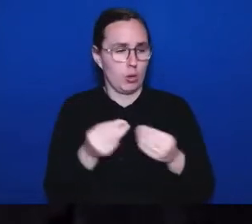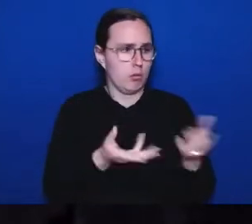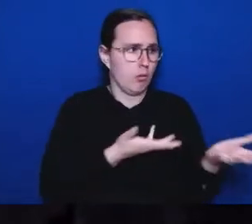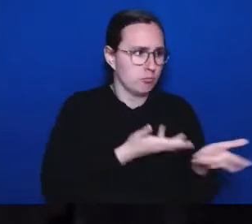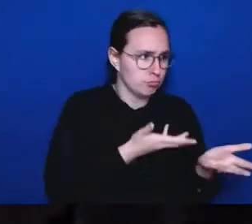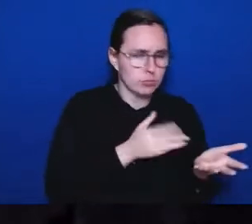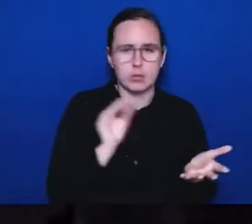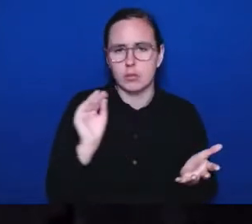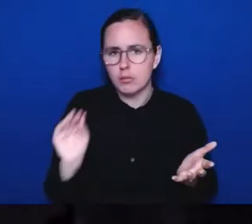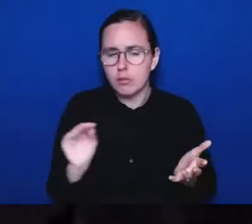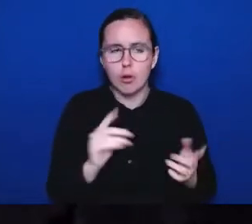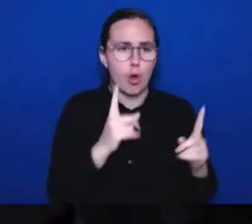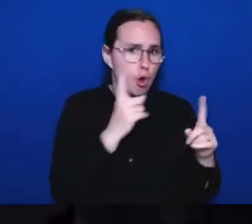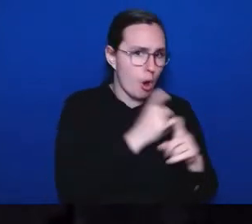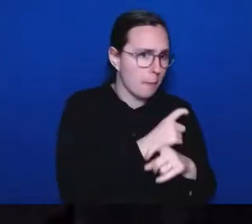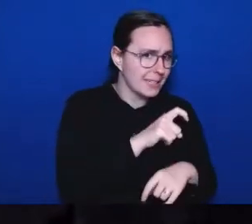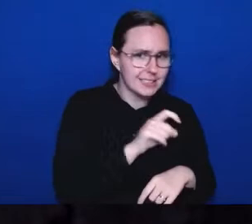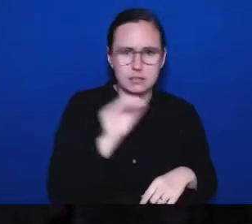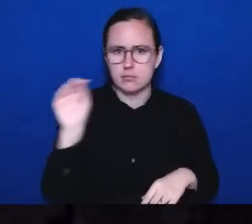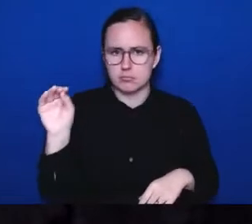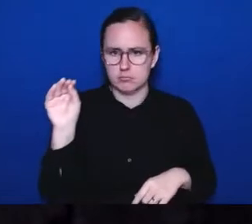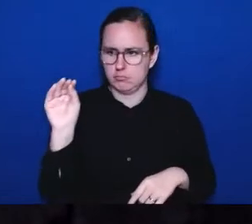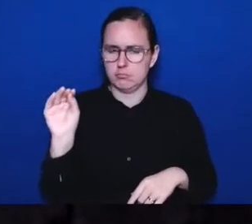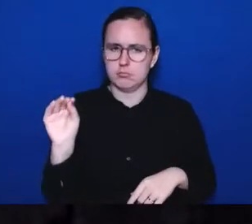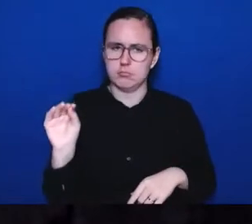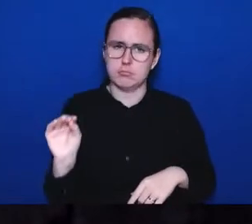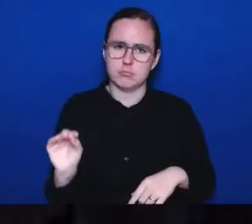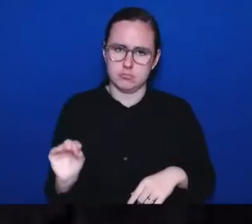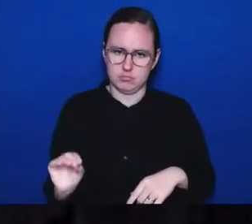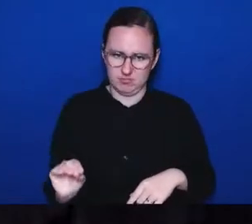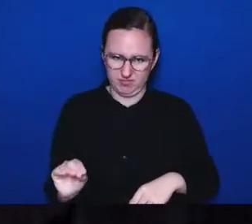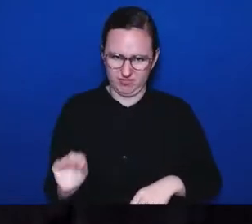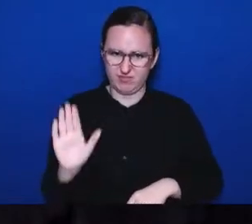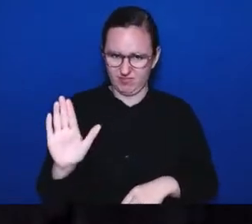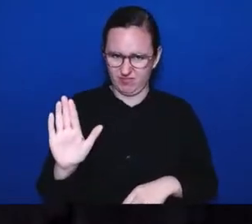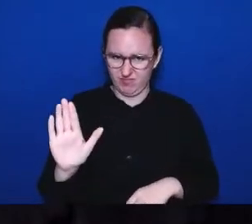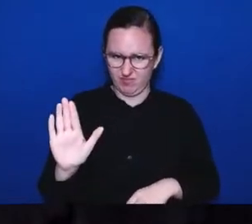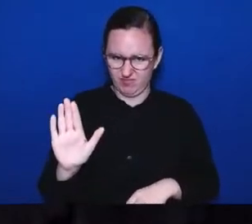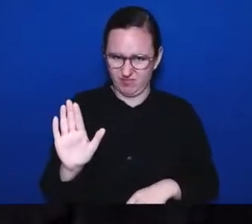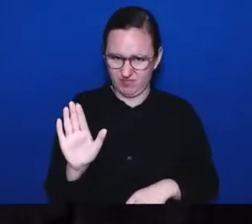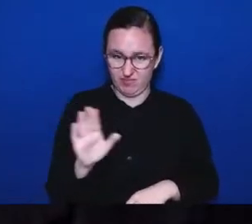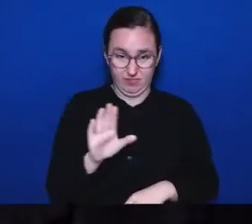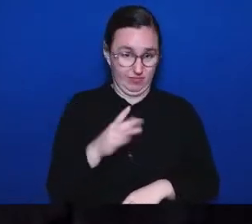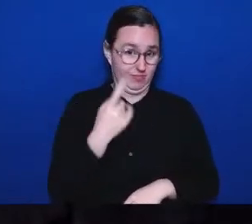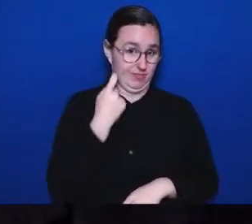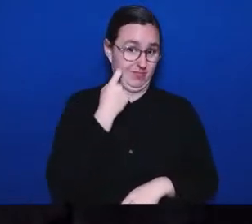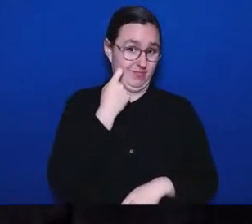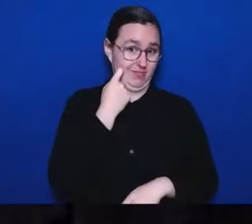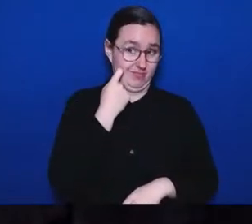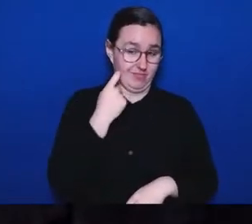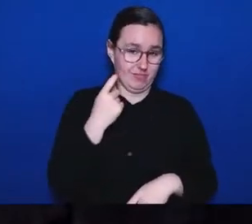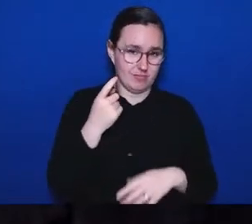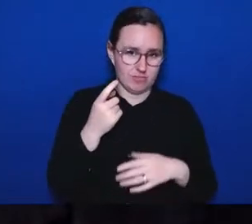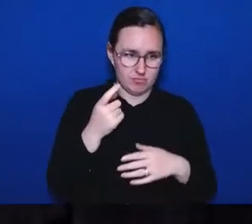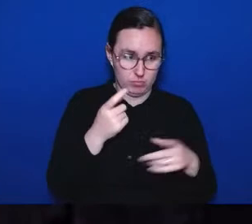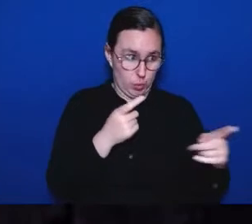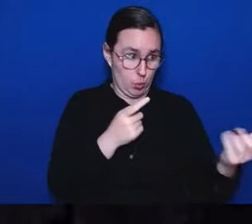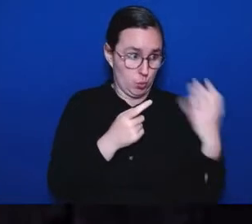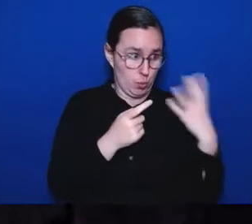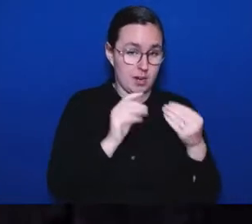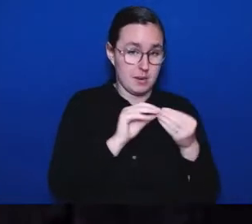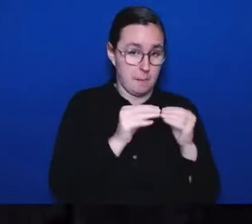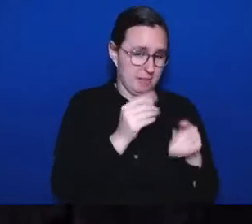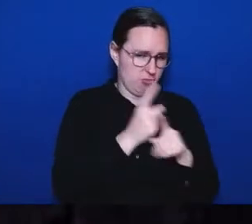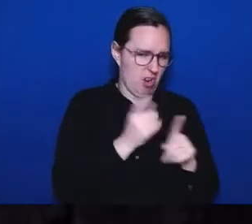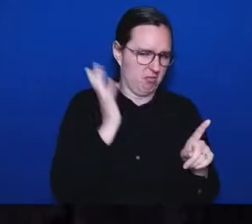in the wrong range there when you're talking about what you're talking about. So it depends. It depended. But really, your ability to make a